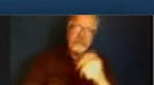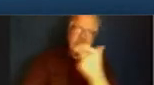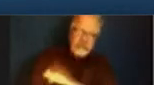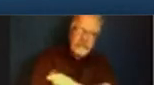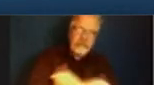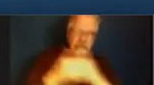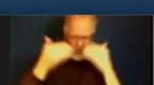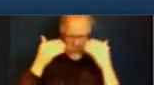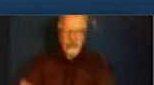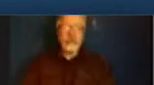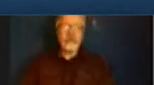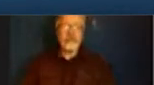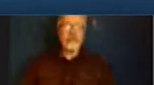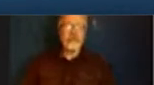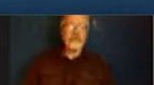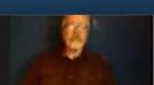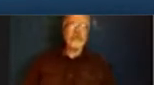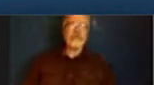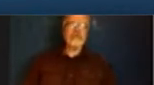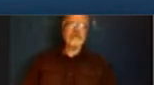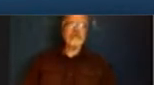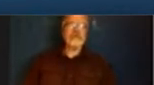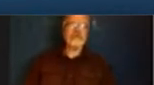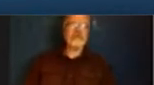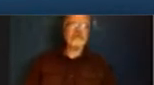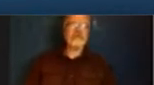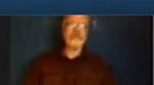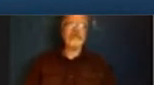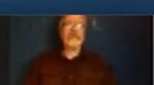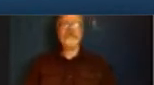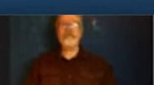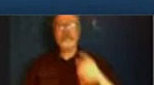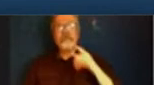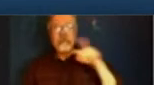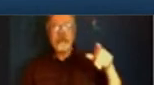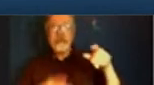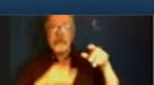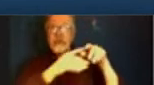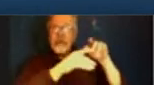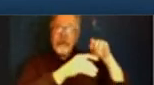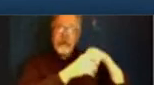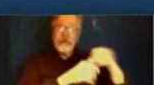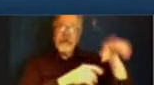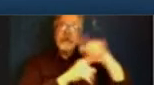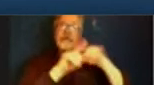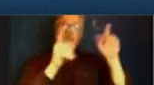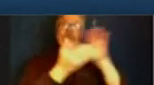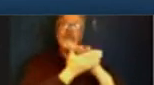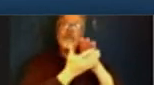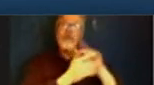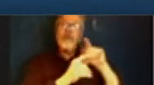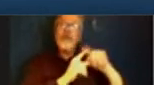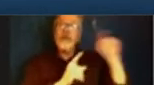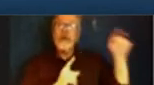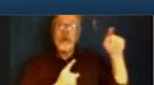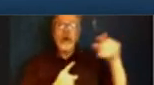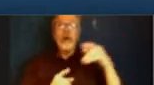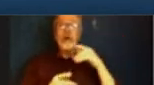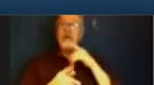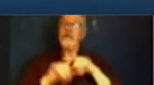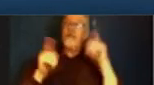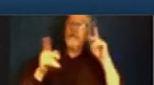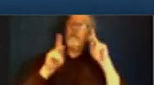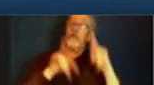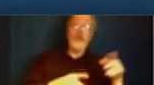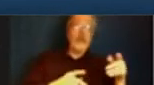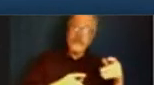there is a health downside for being out of school from a mental health perspective as well. And, you know, we've seen, unfortunately, now